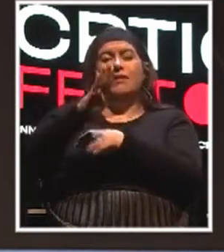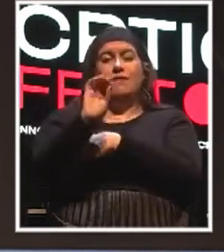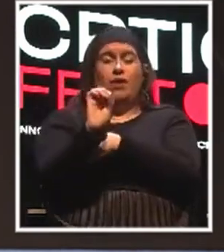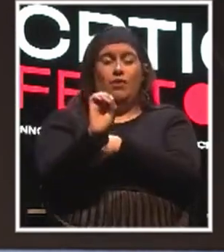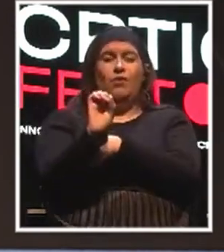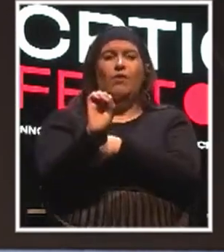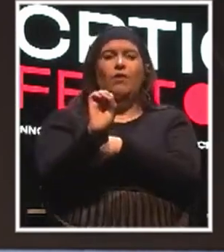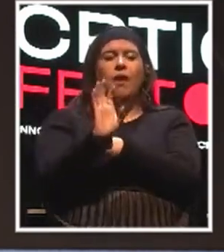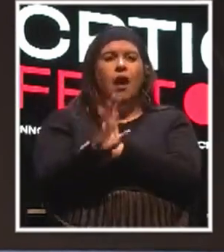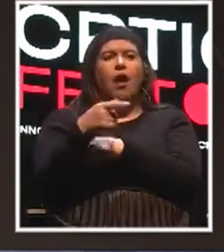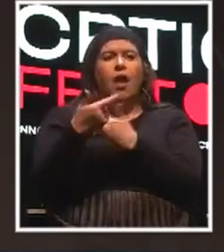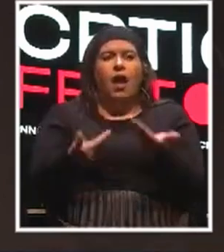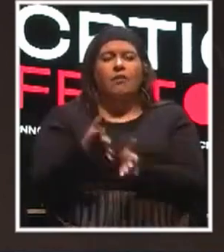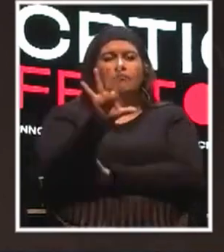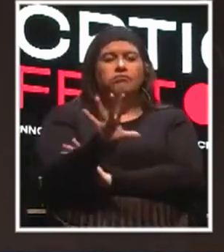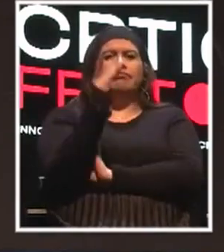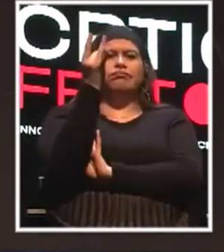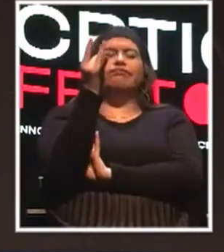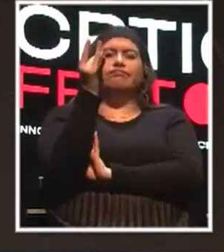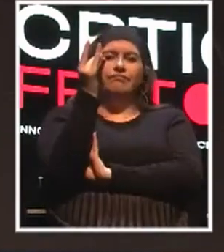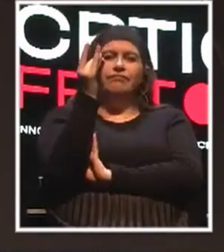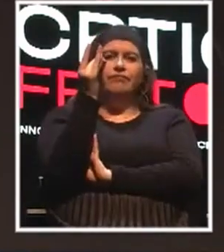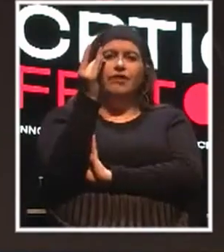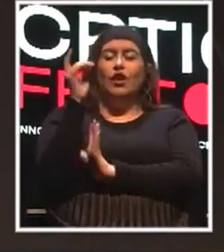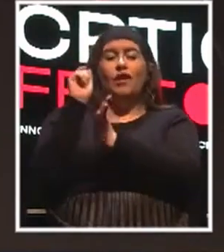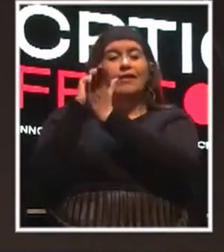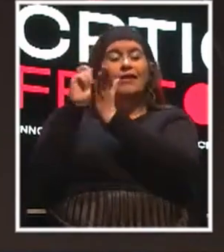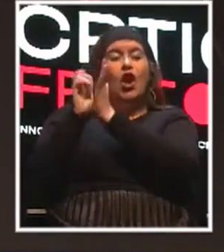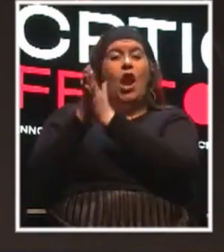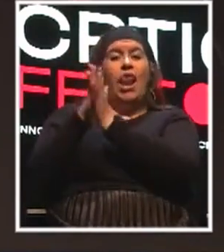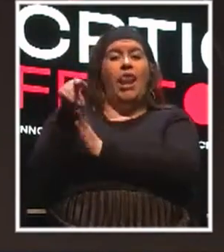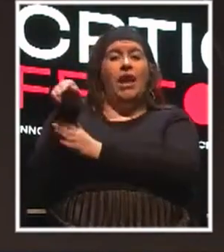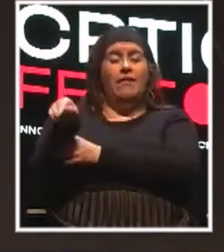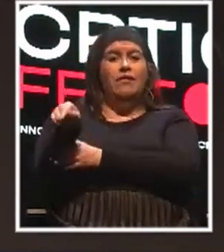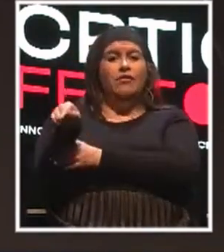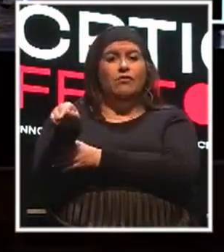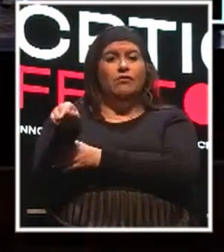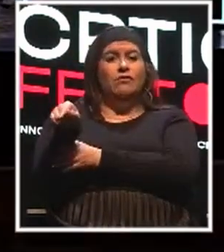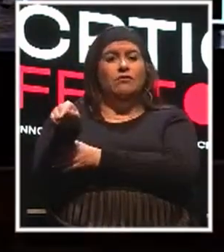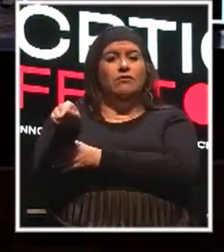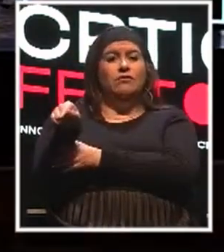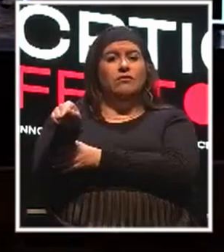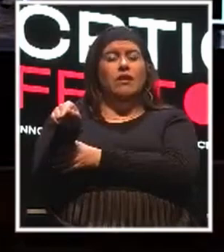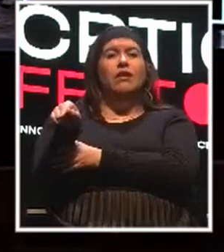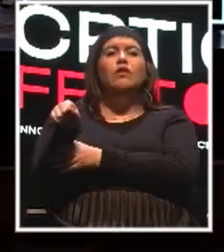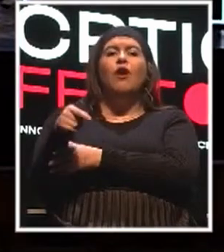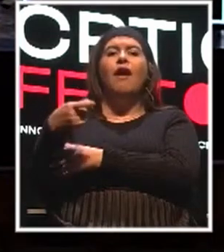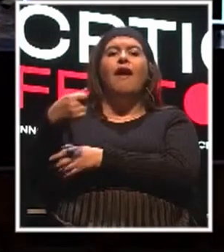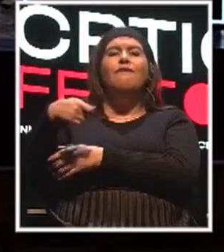off the books, wrote down $9.1 billion of value from the